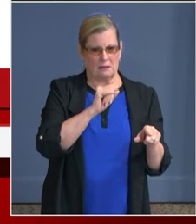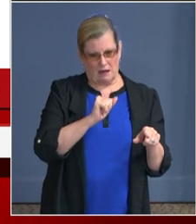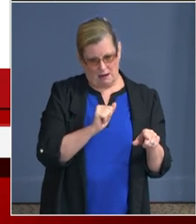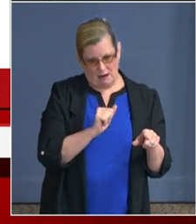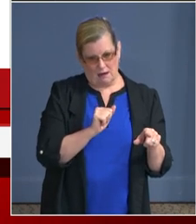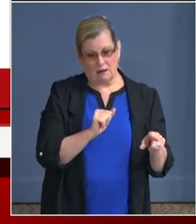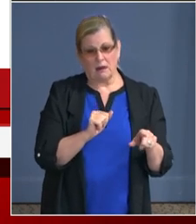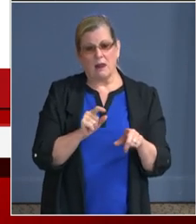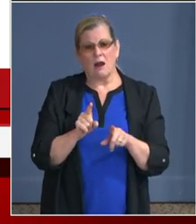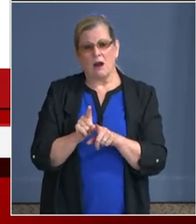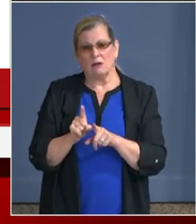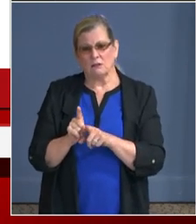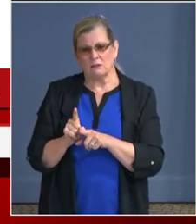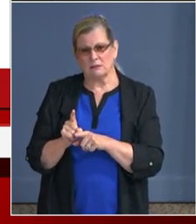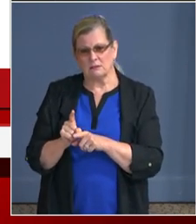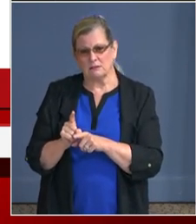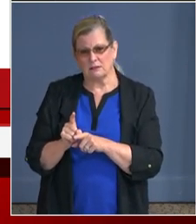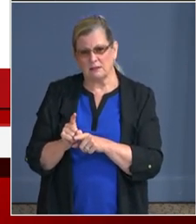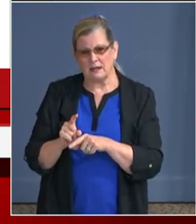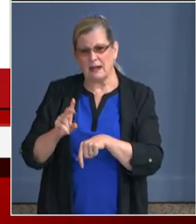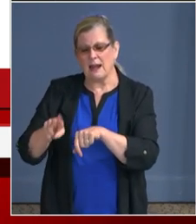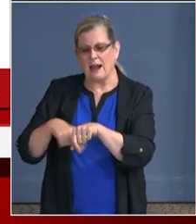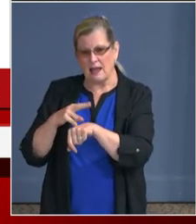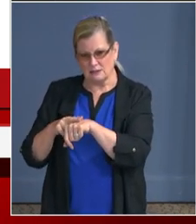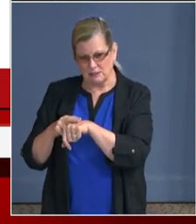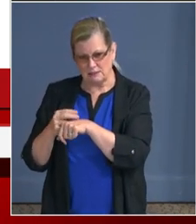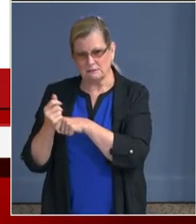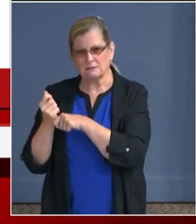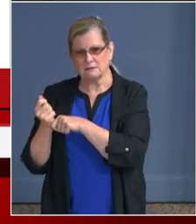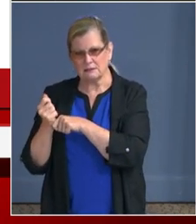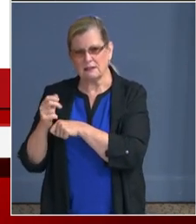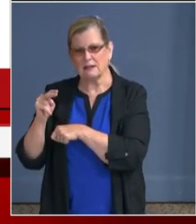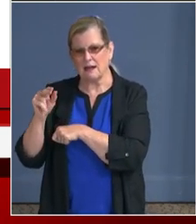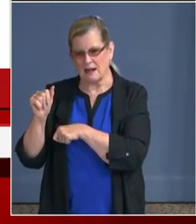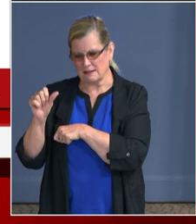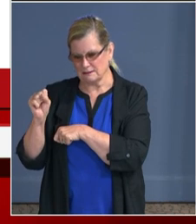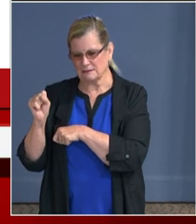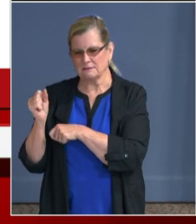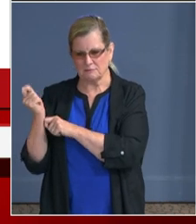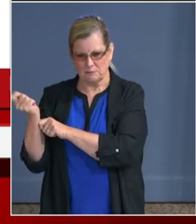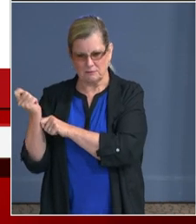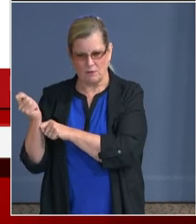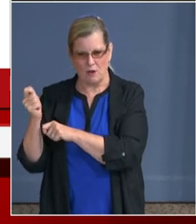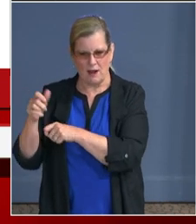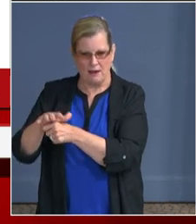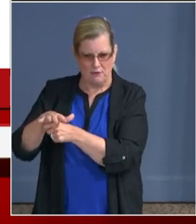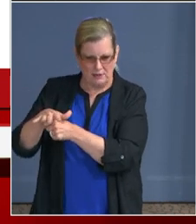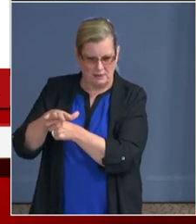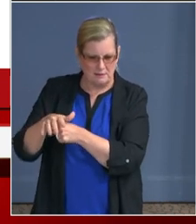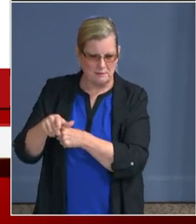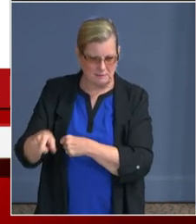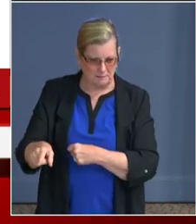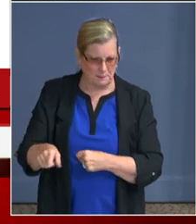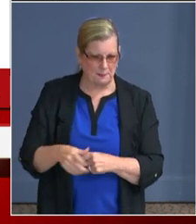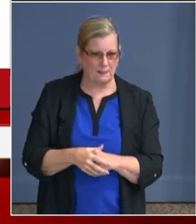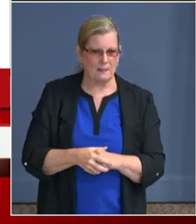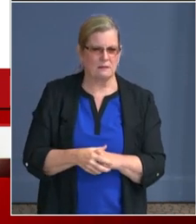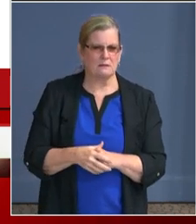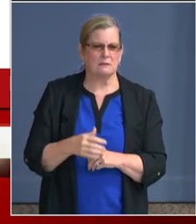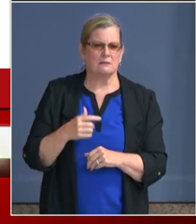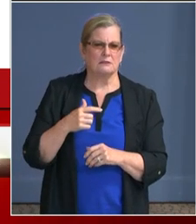thankful to everyone who has been a part of that. I also wanted to share with you a slide that represents